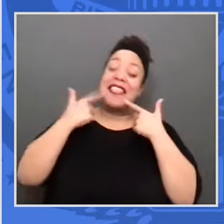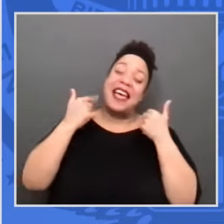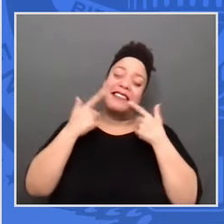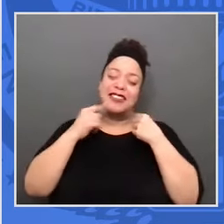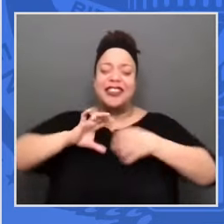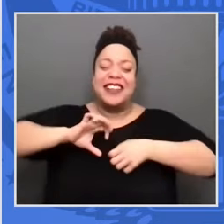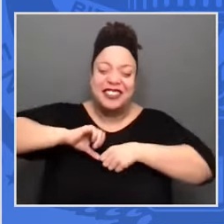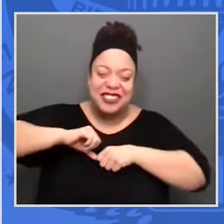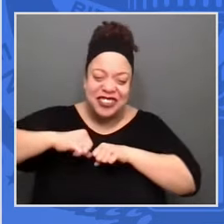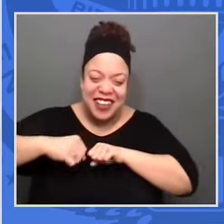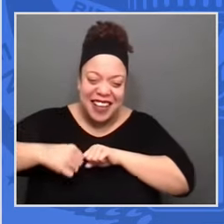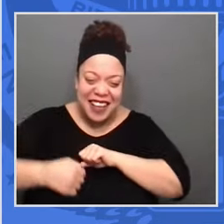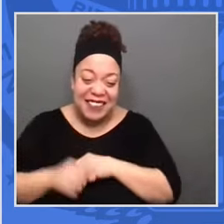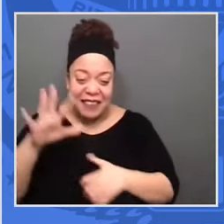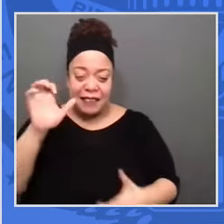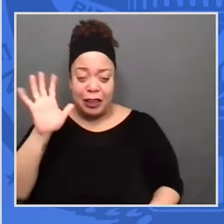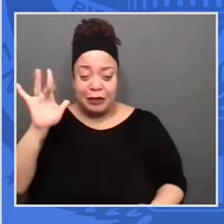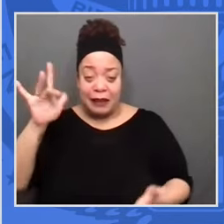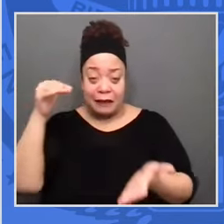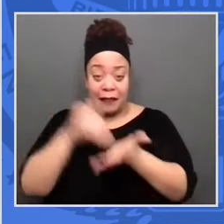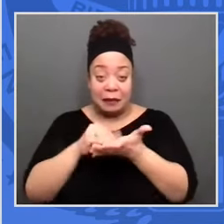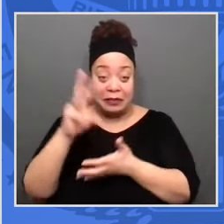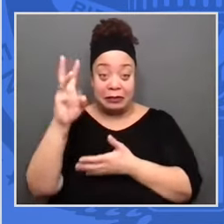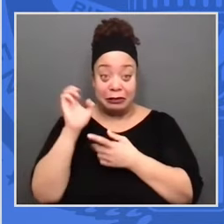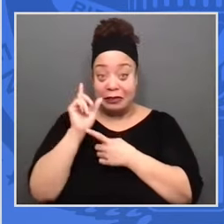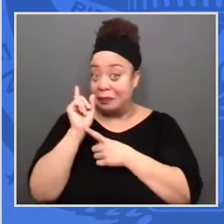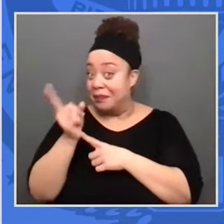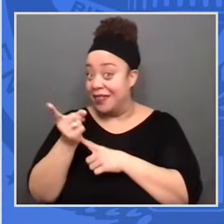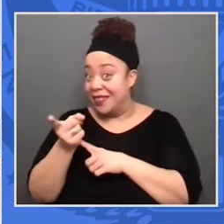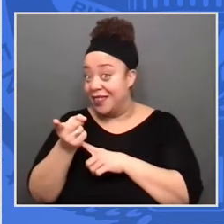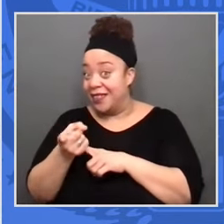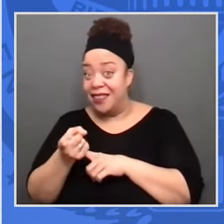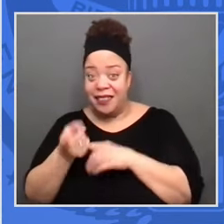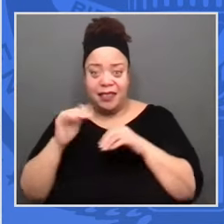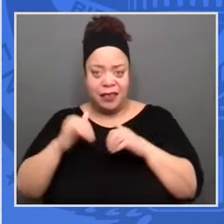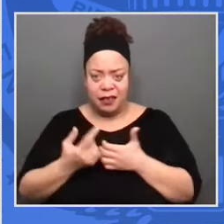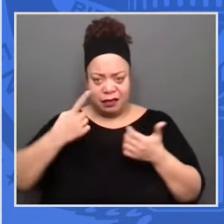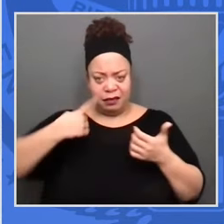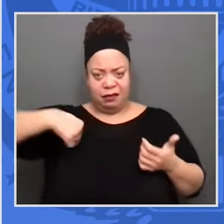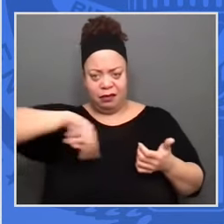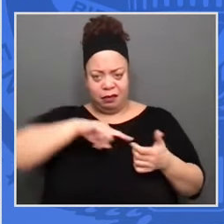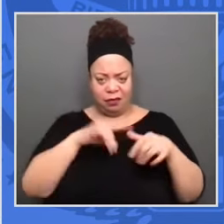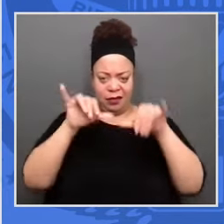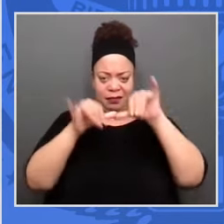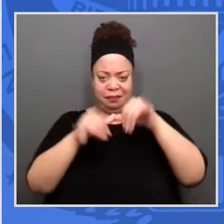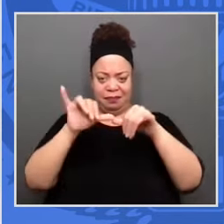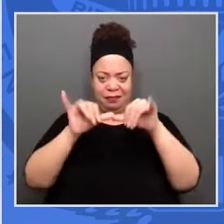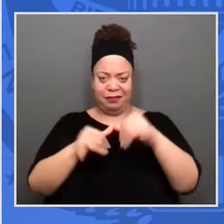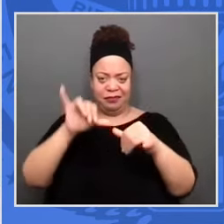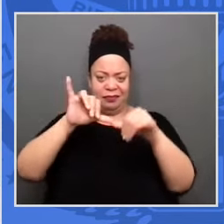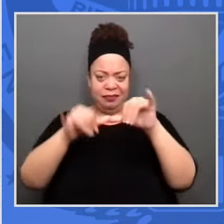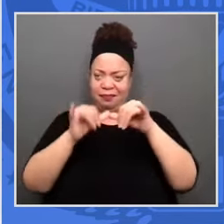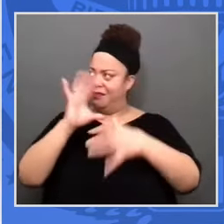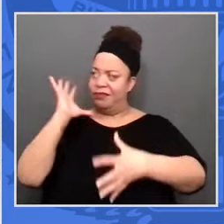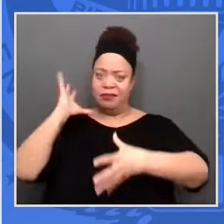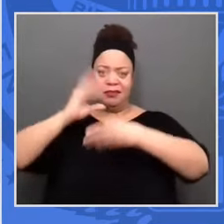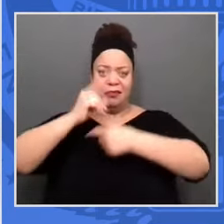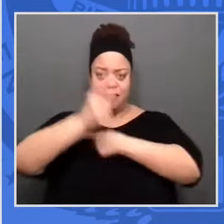525,600 minutes. How do you measure? A year in the life.